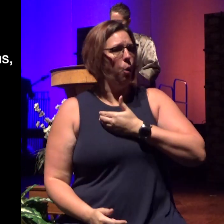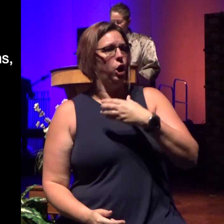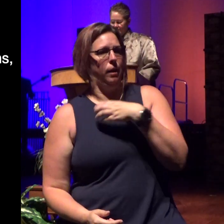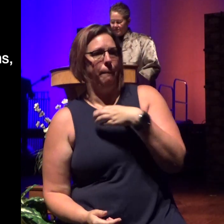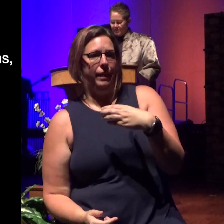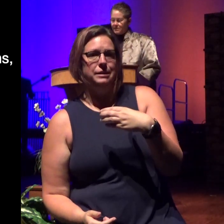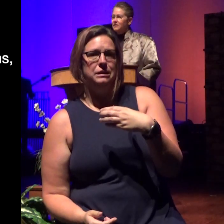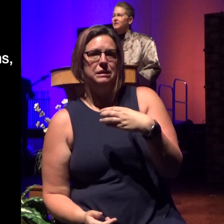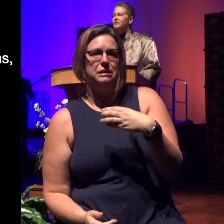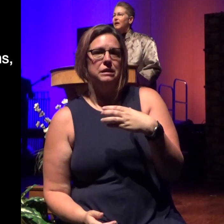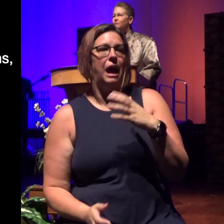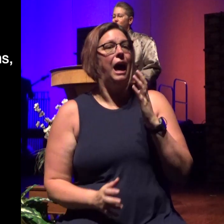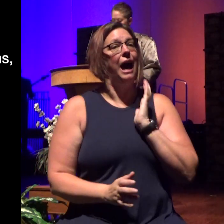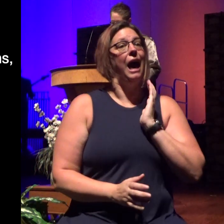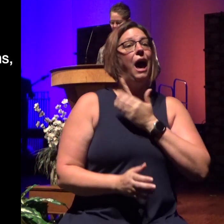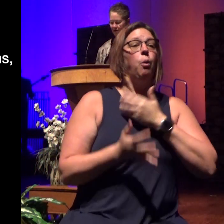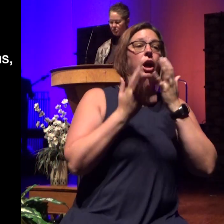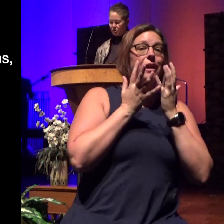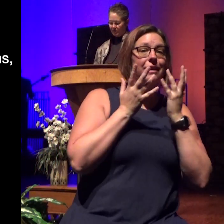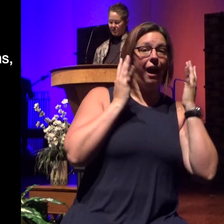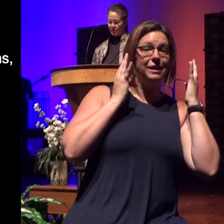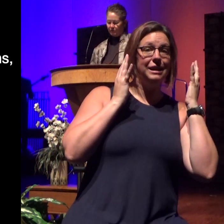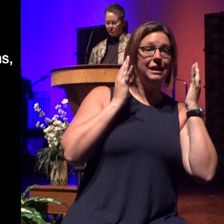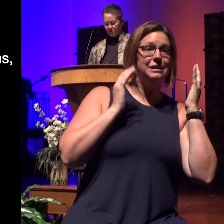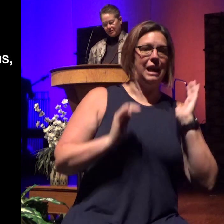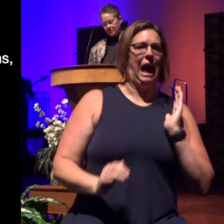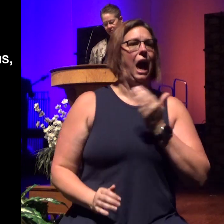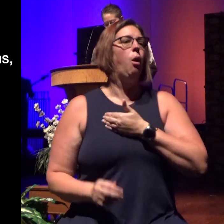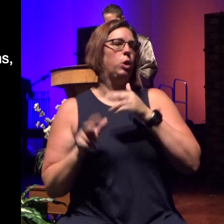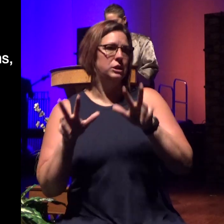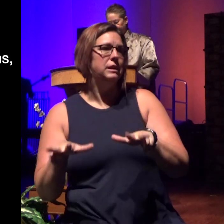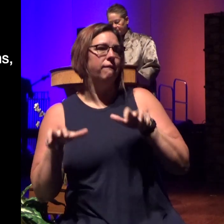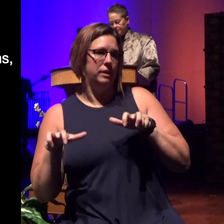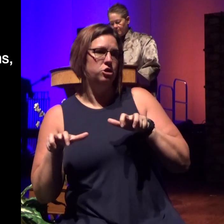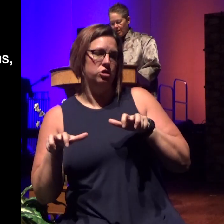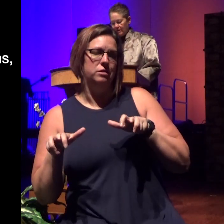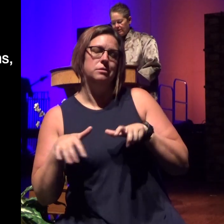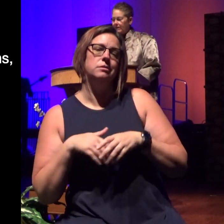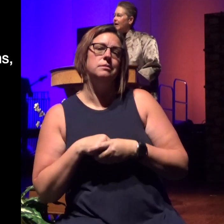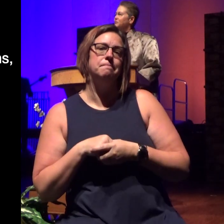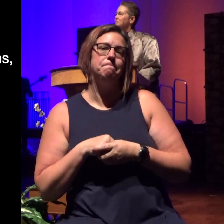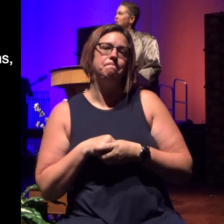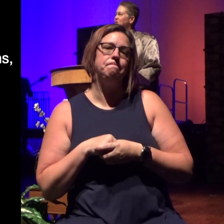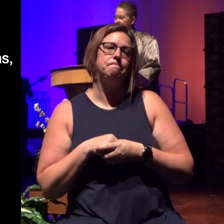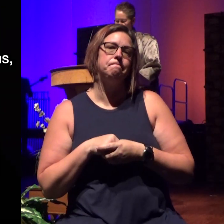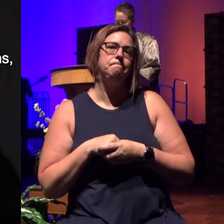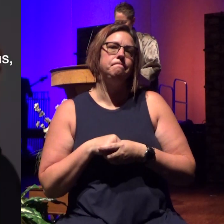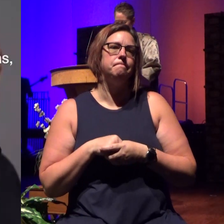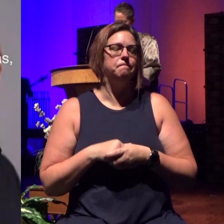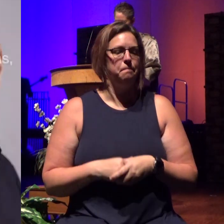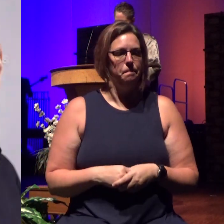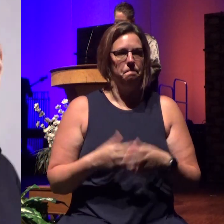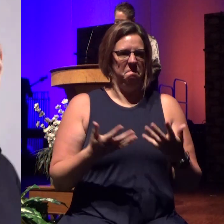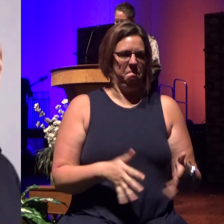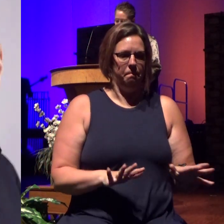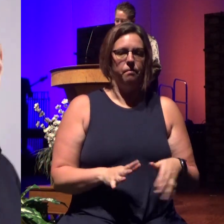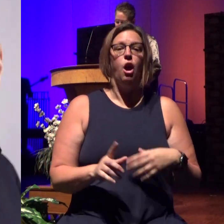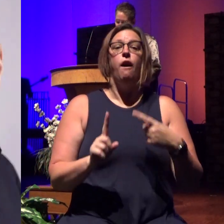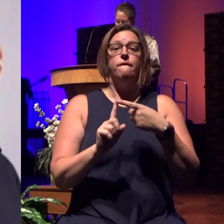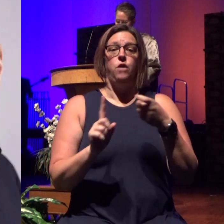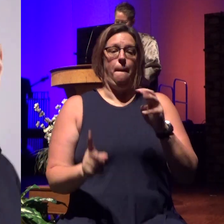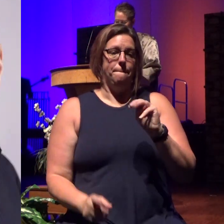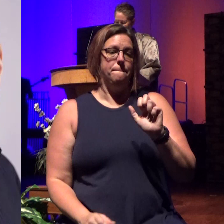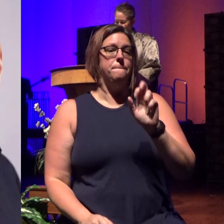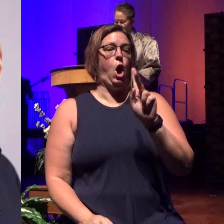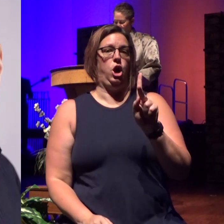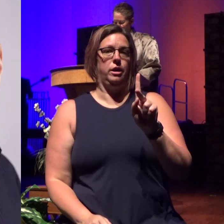our kindness and for our selfishness. And from Mark Nepo, we are